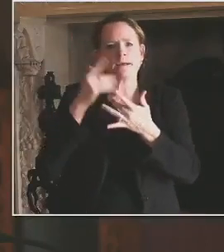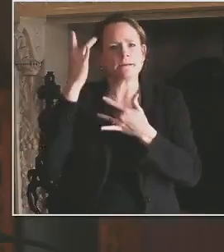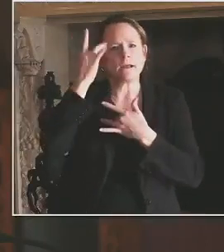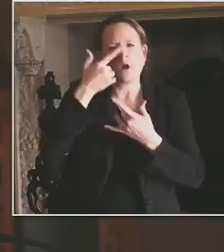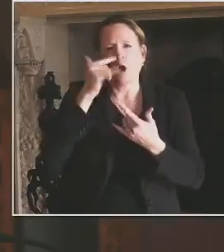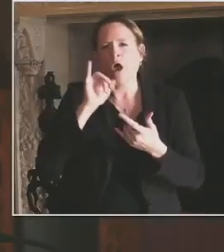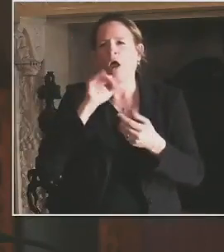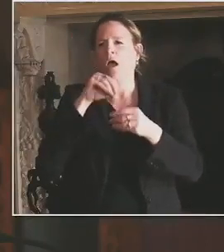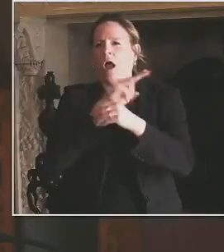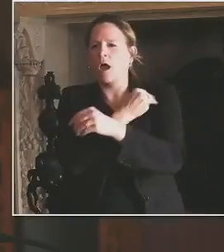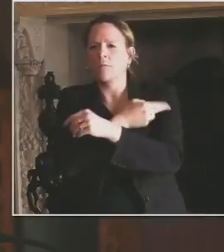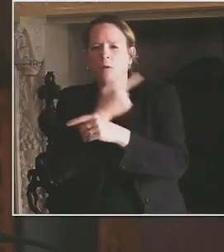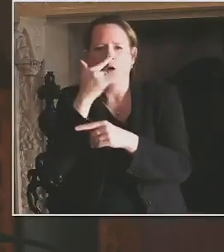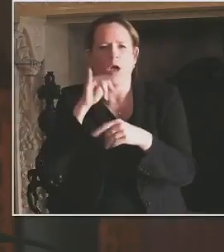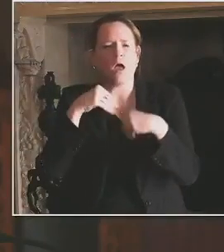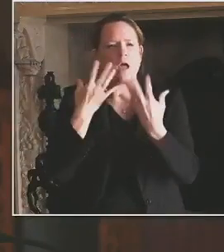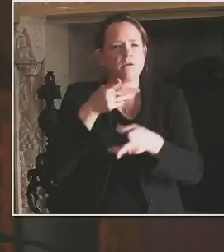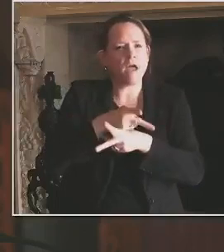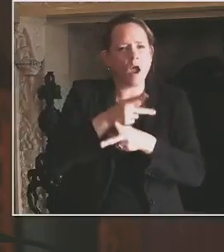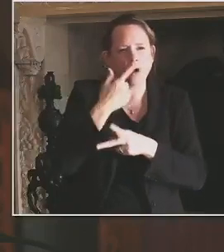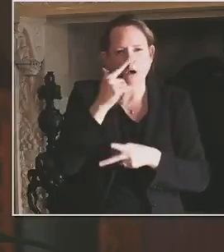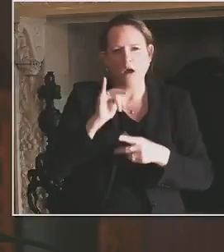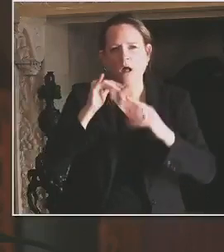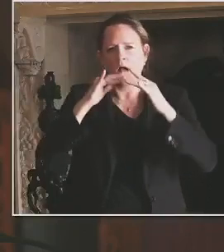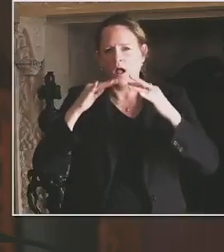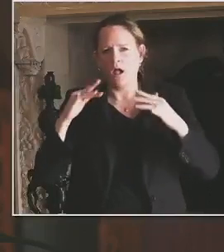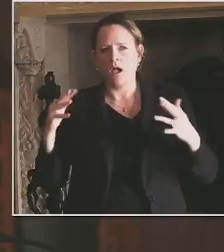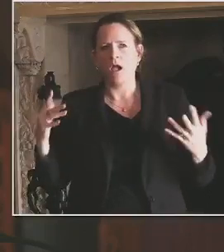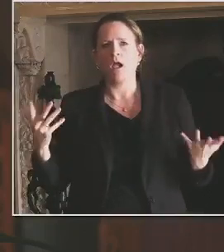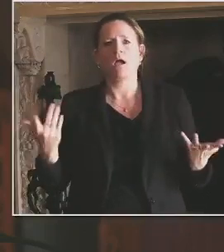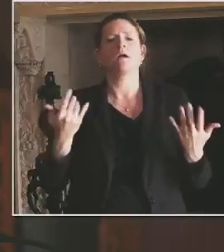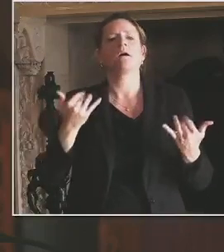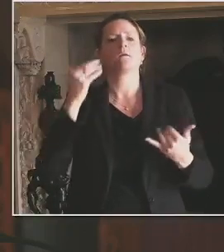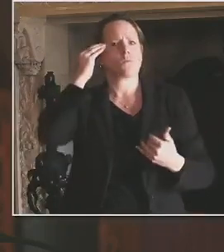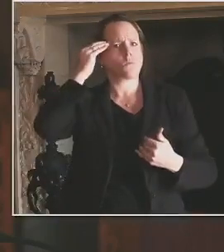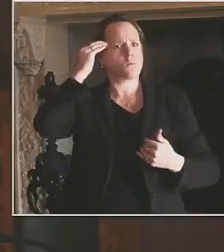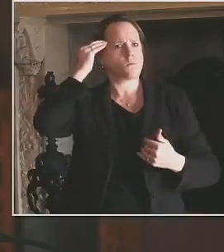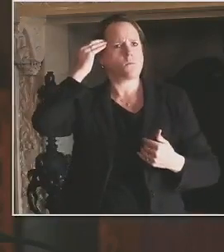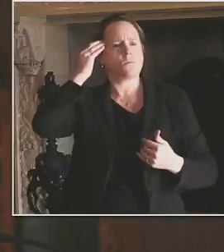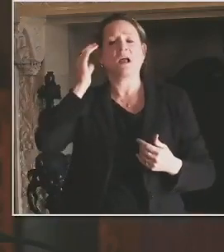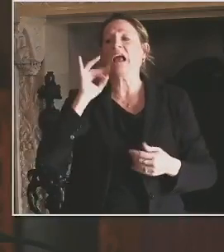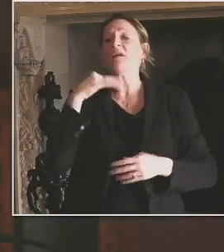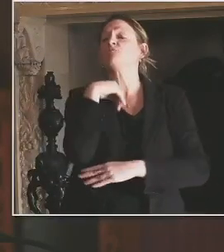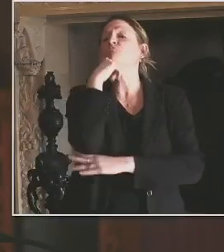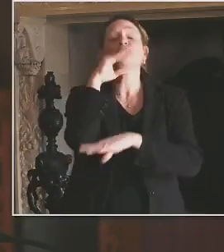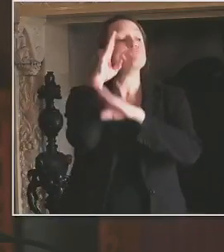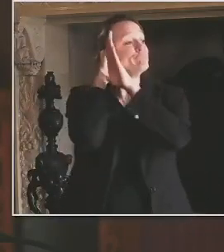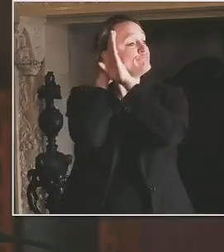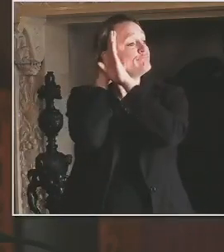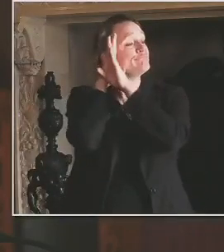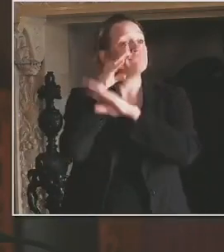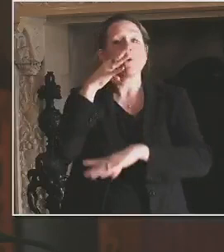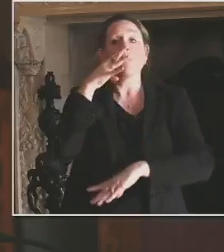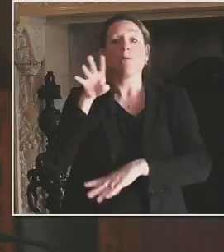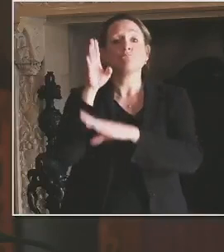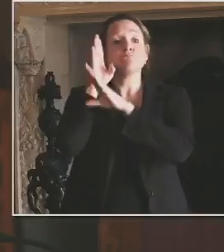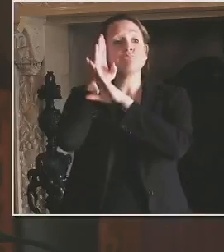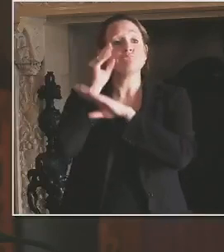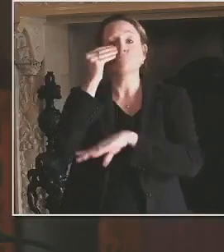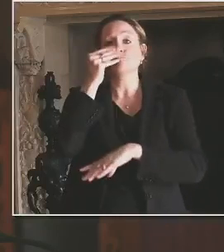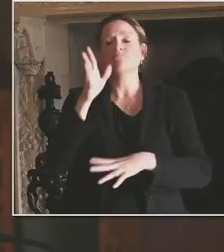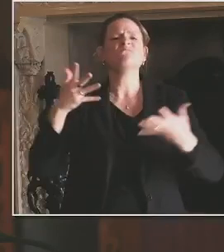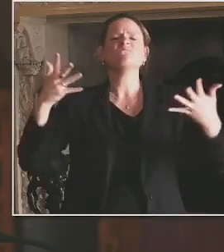if we wait until we are in that situation, we will have waited too long. And so now really is the time to double